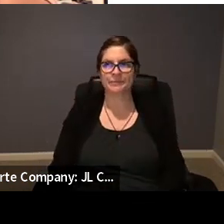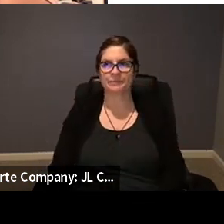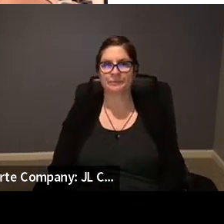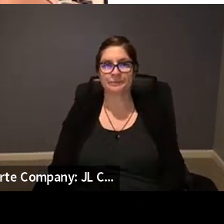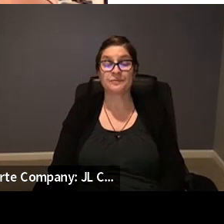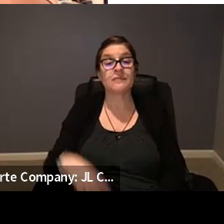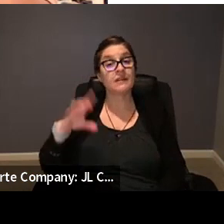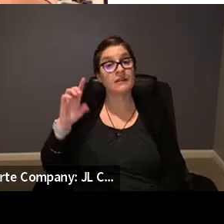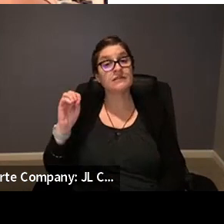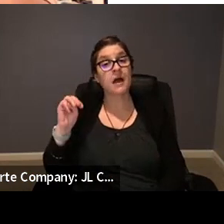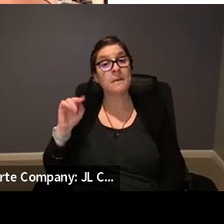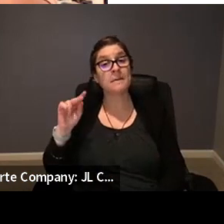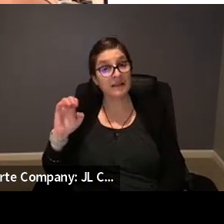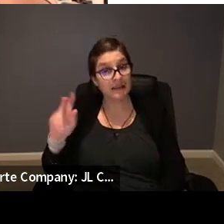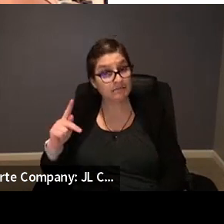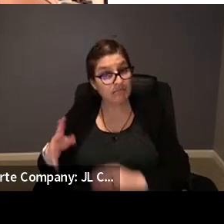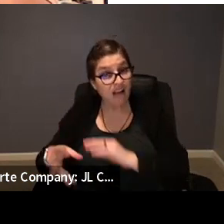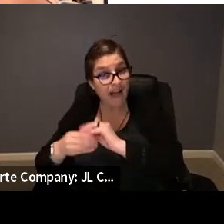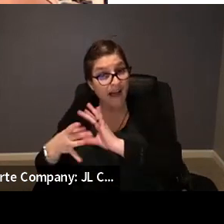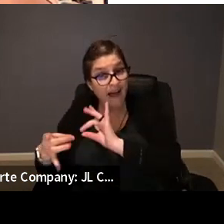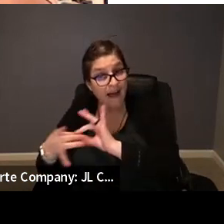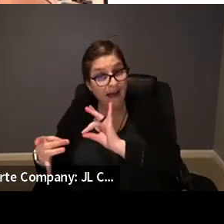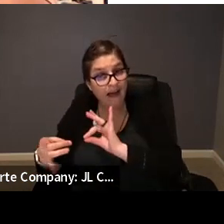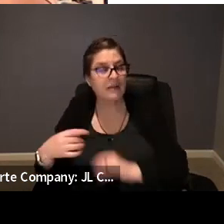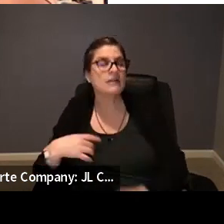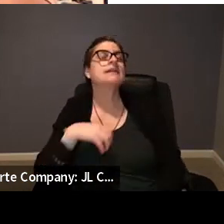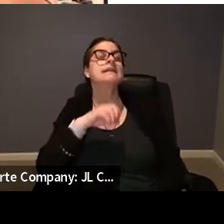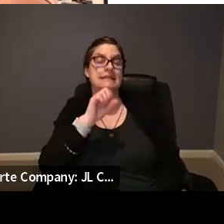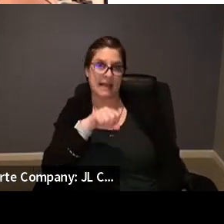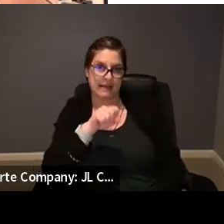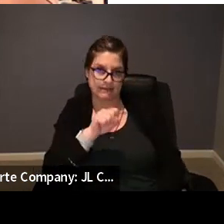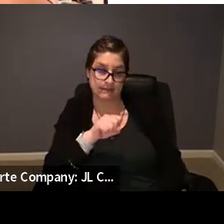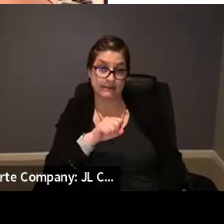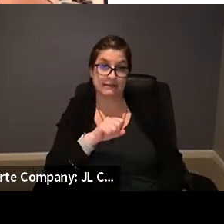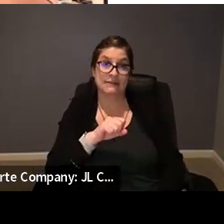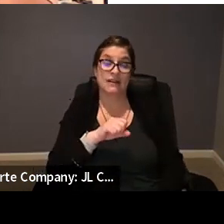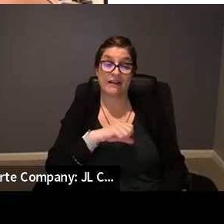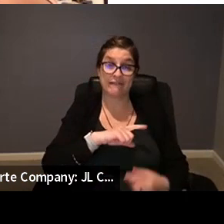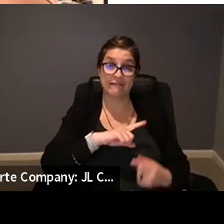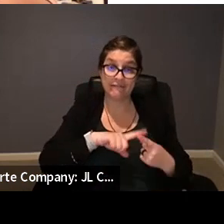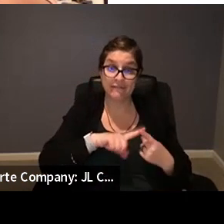Dominick, did you want to add to that? Yes. So first,